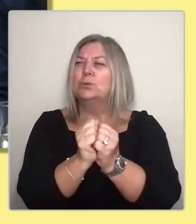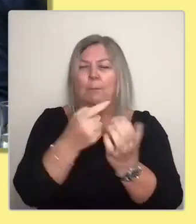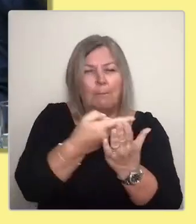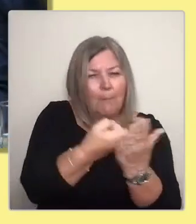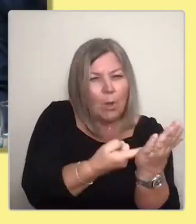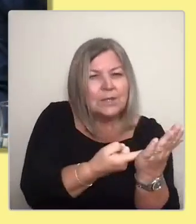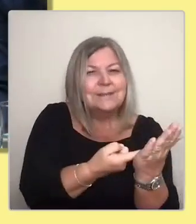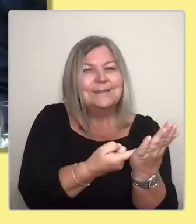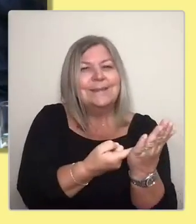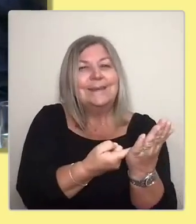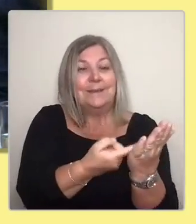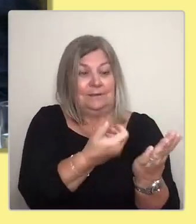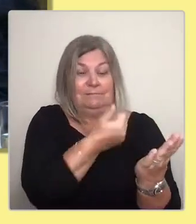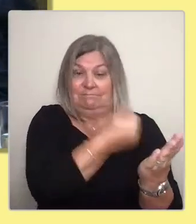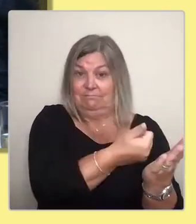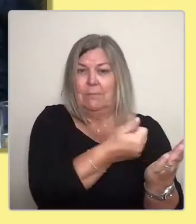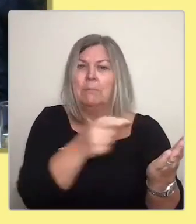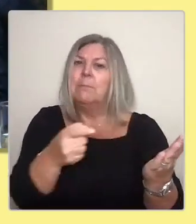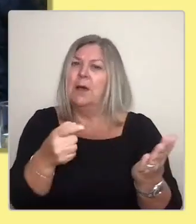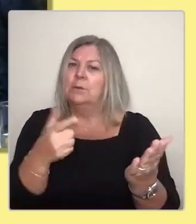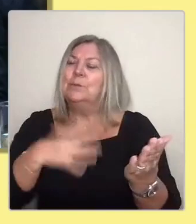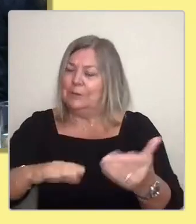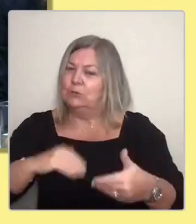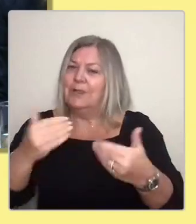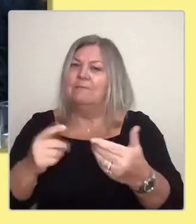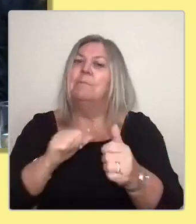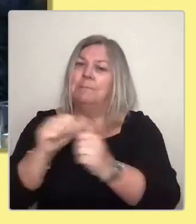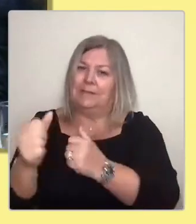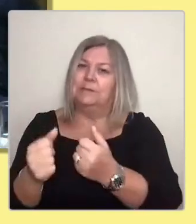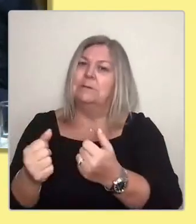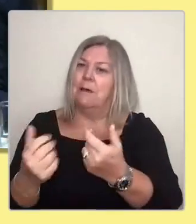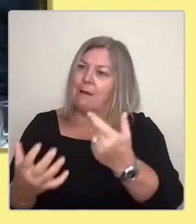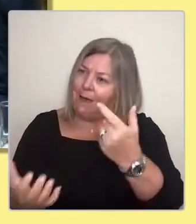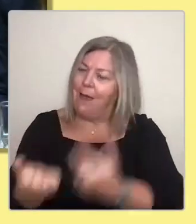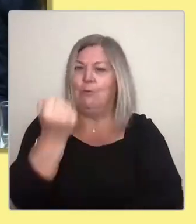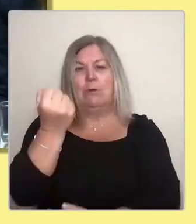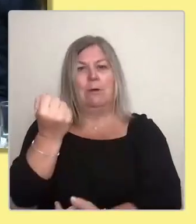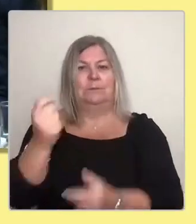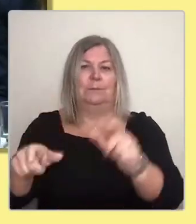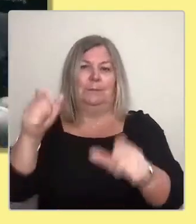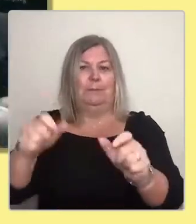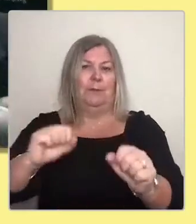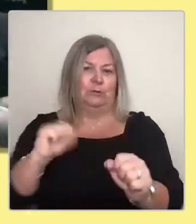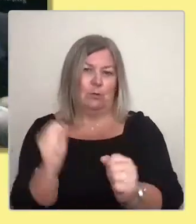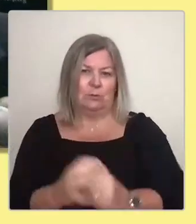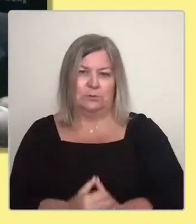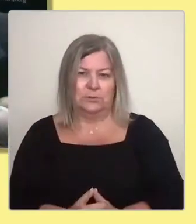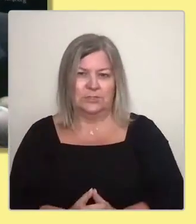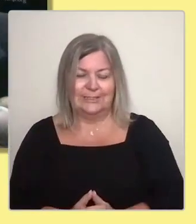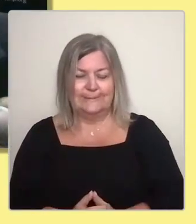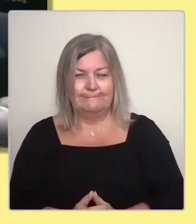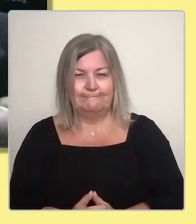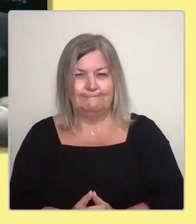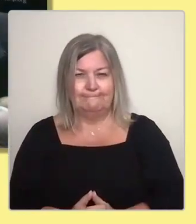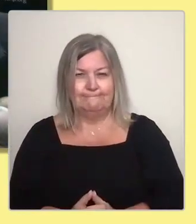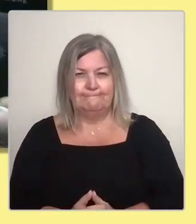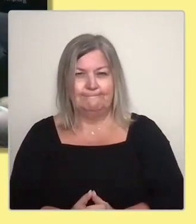but actually deliver better outcomes for the people that rely on us to make those better outcomes.